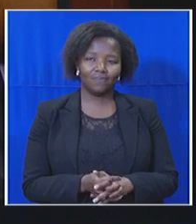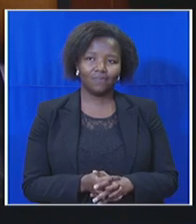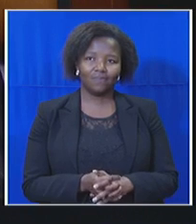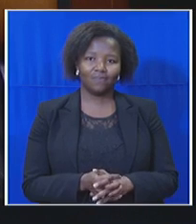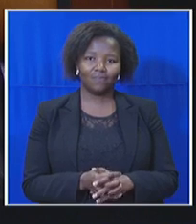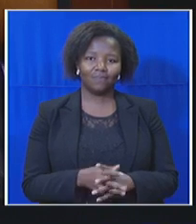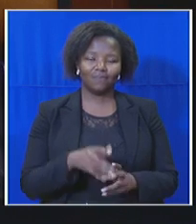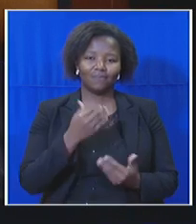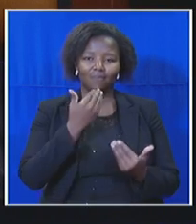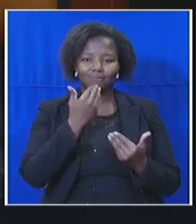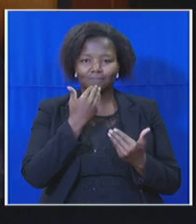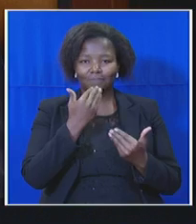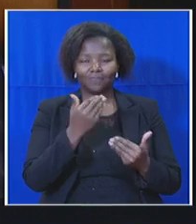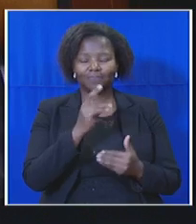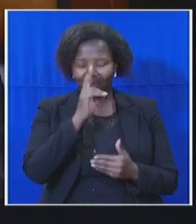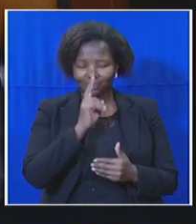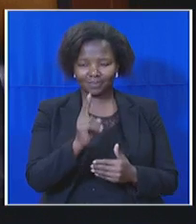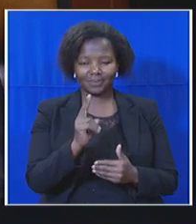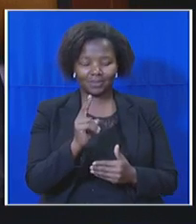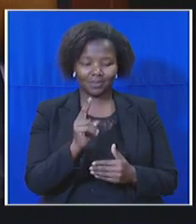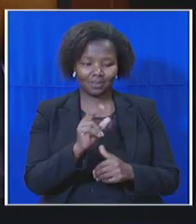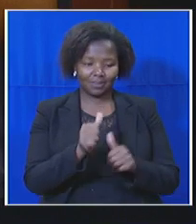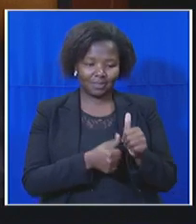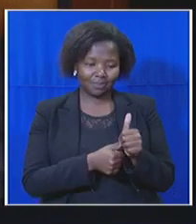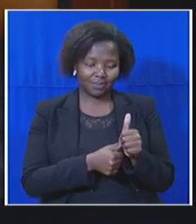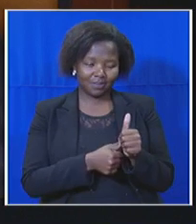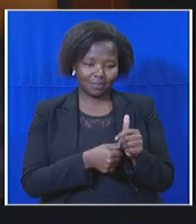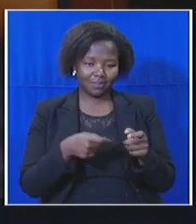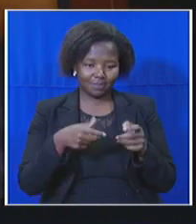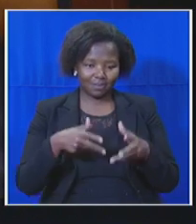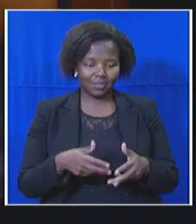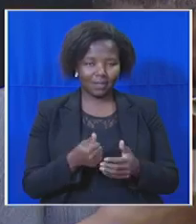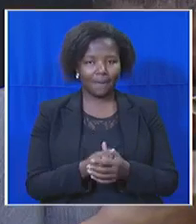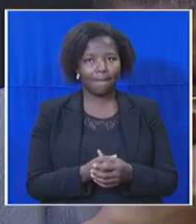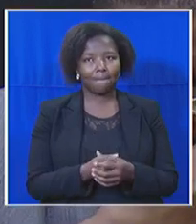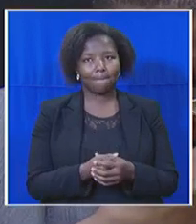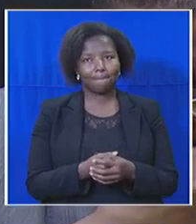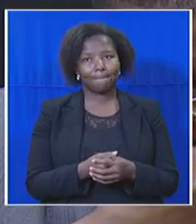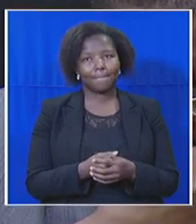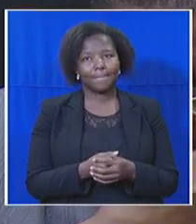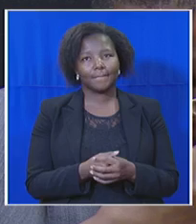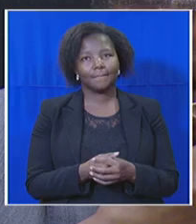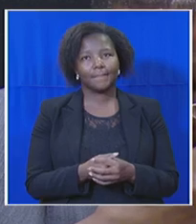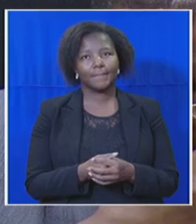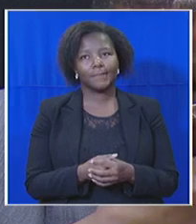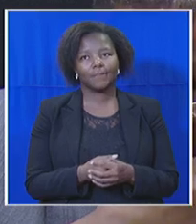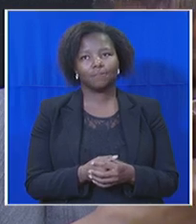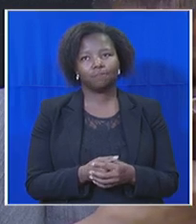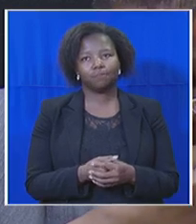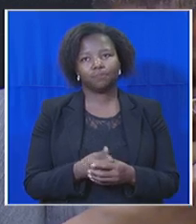Thank you very much, Honorable Deputy Speaker. The